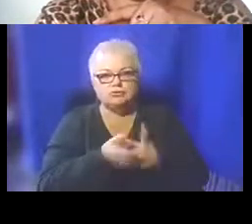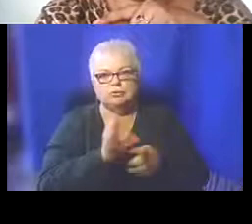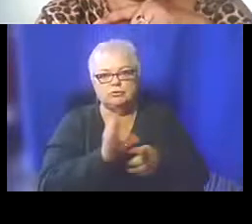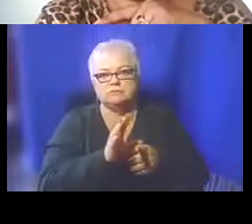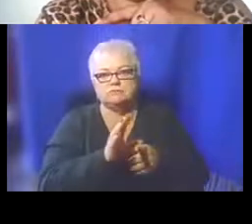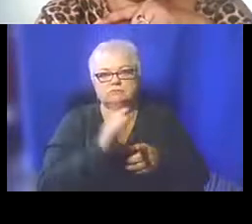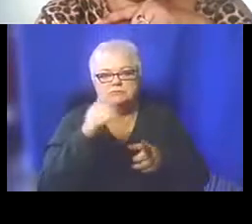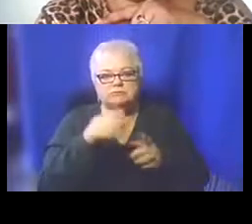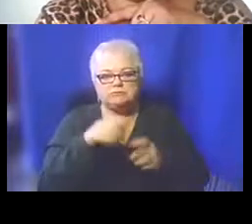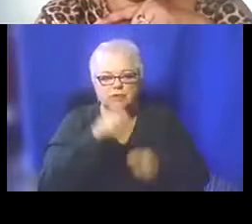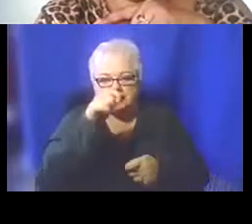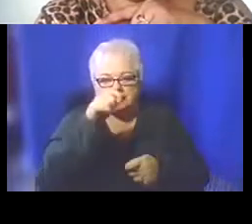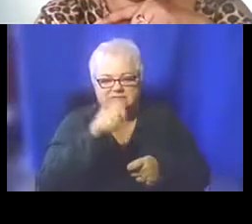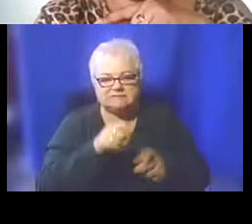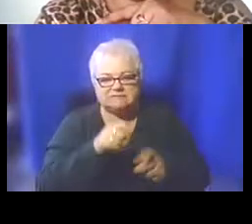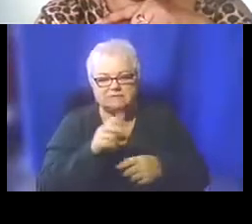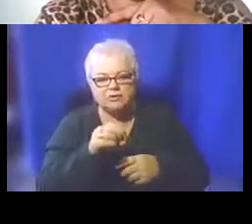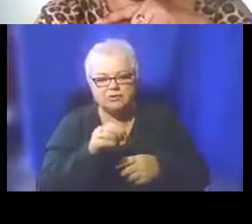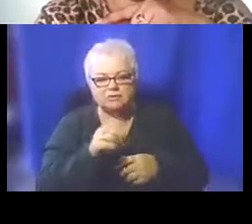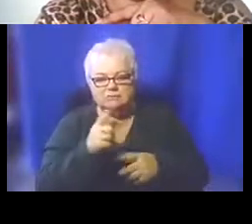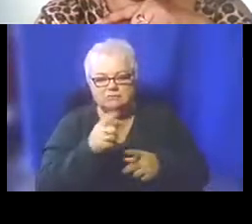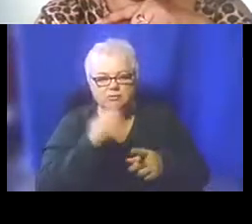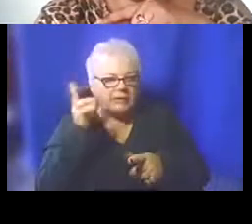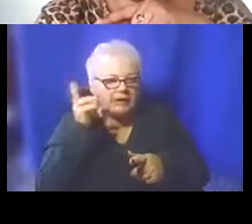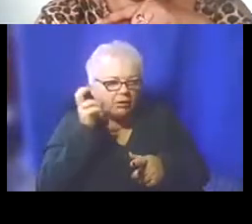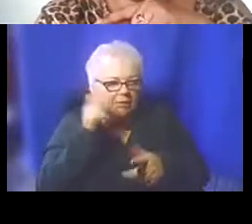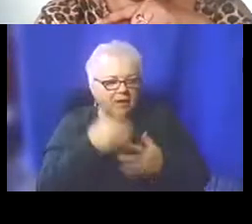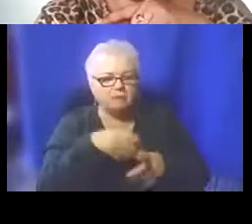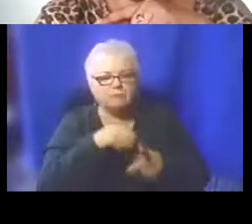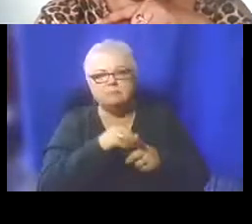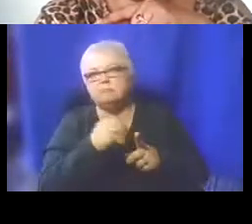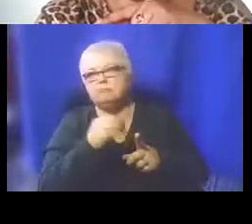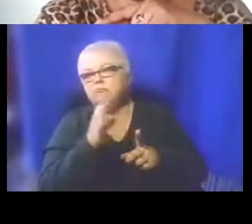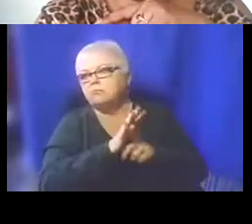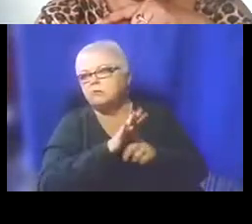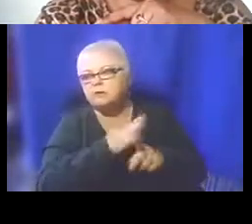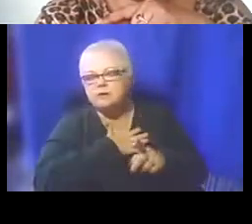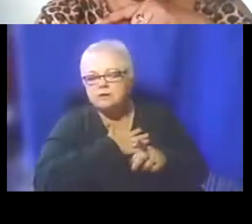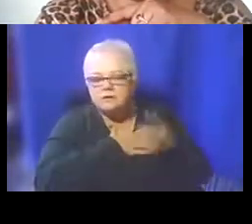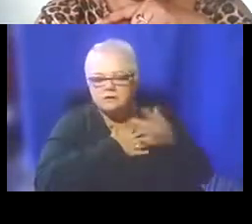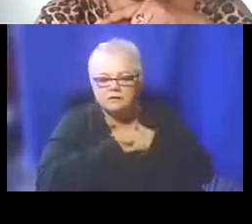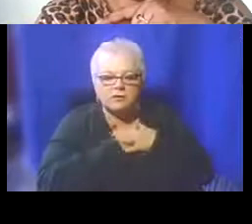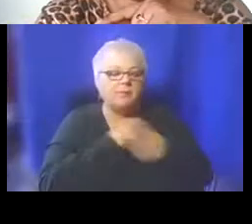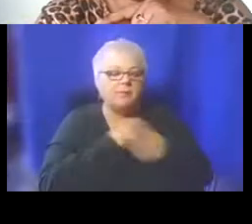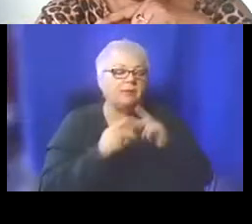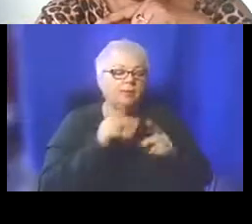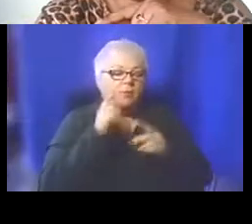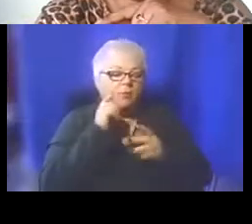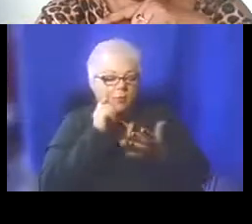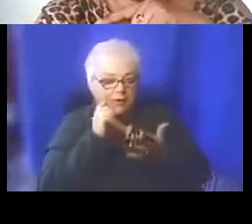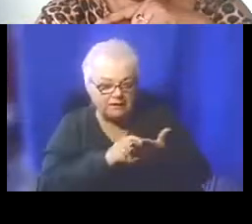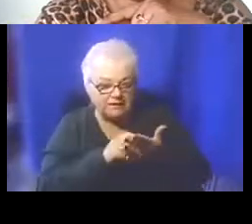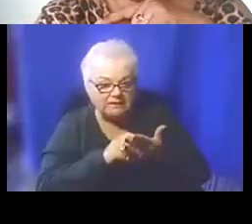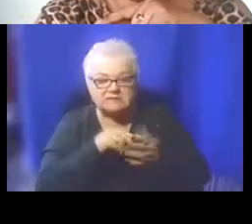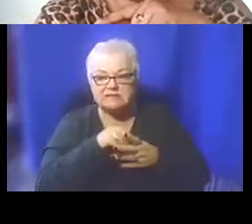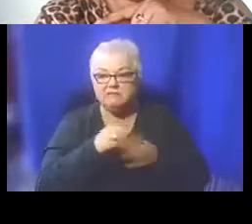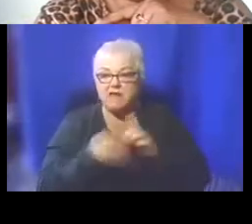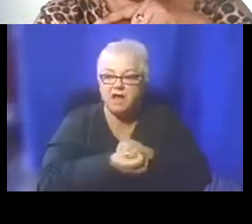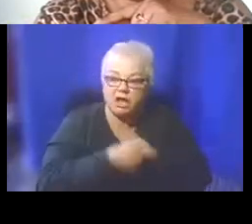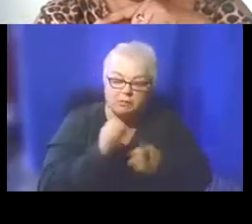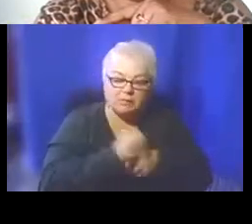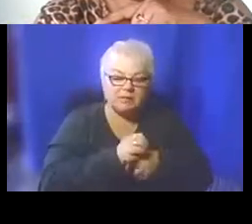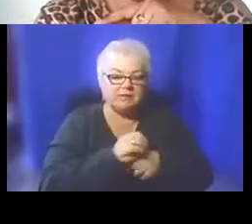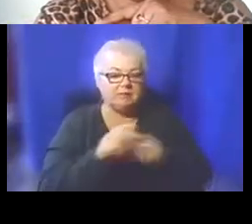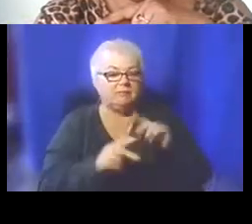horrific happening to someone you love. So you have people who have experienced it firsthand, people who have witnessed it in their environment, right?